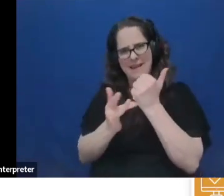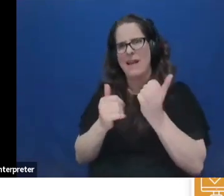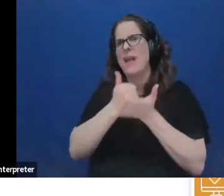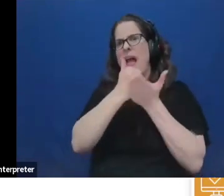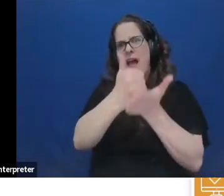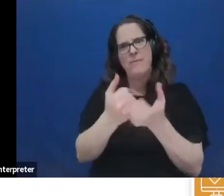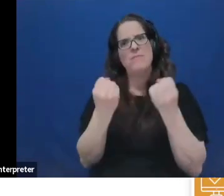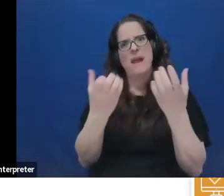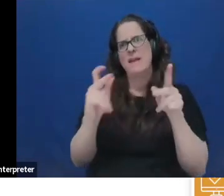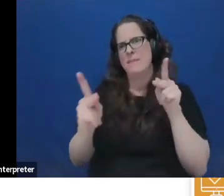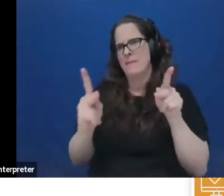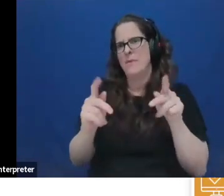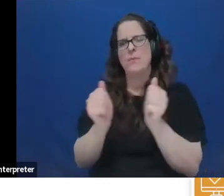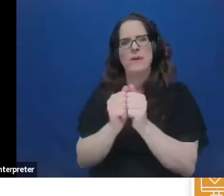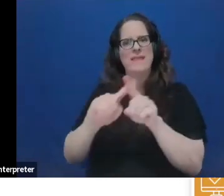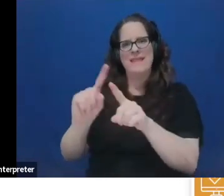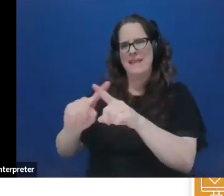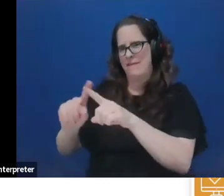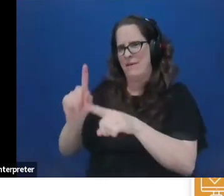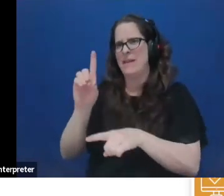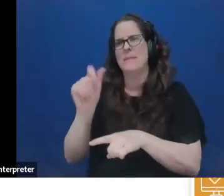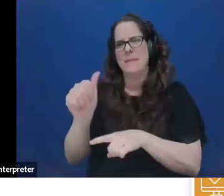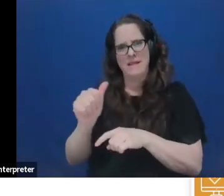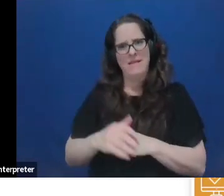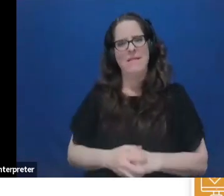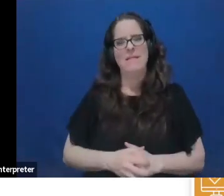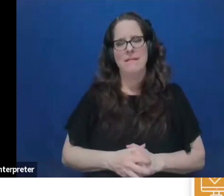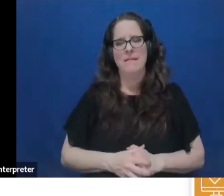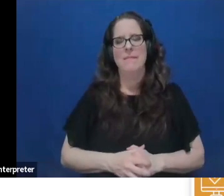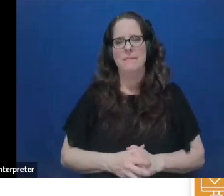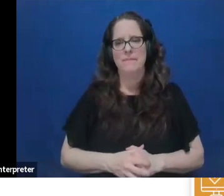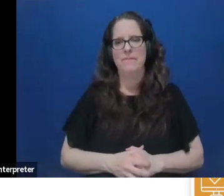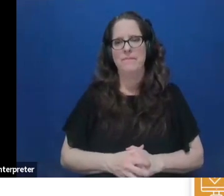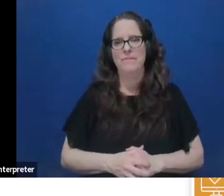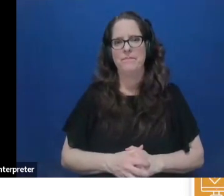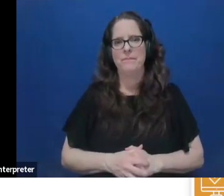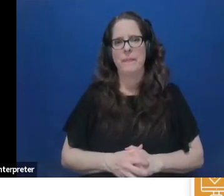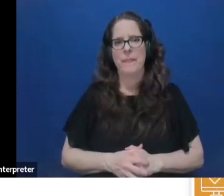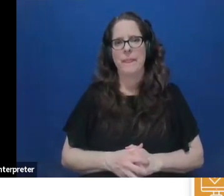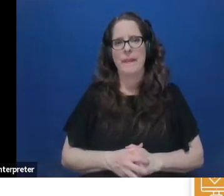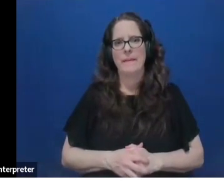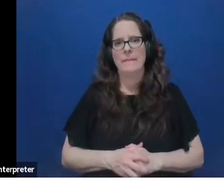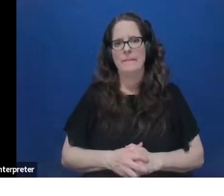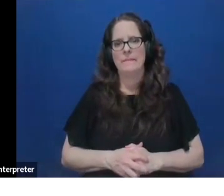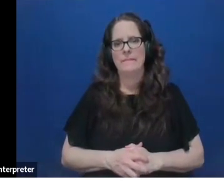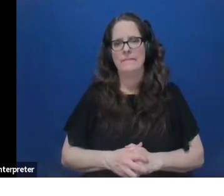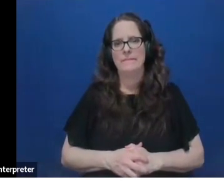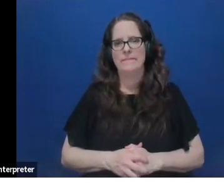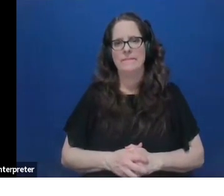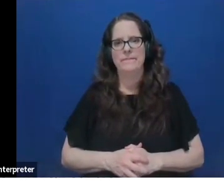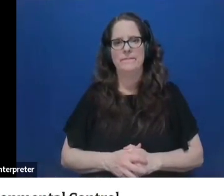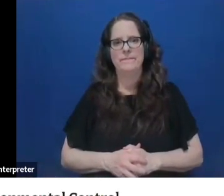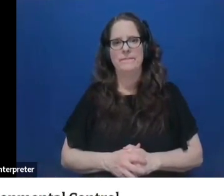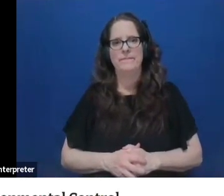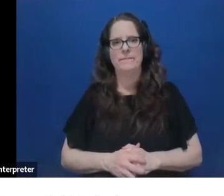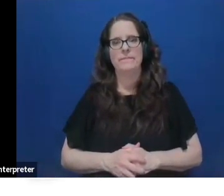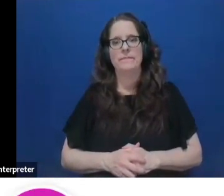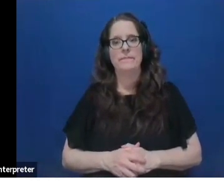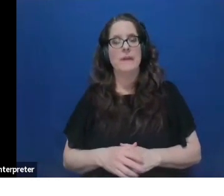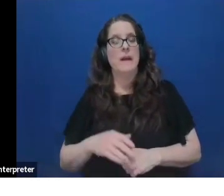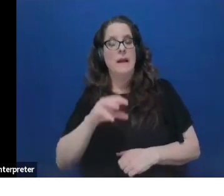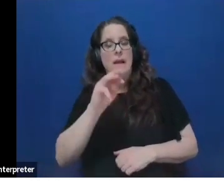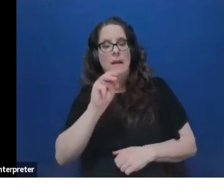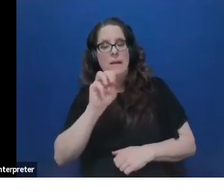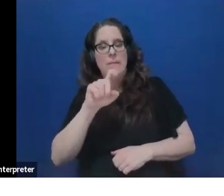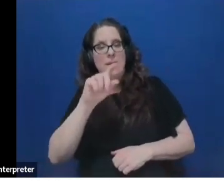different disabilities in a lot of different ways. I think that's a solid yes. All right. So can we go to another